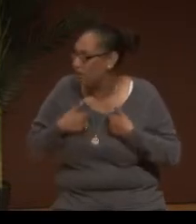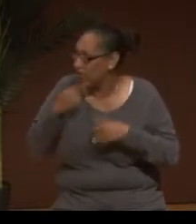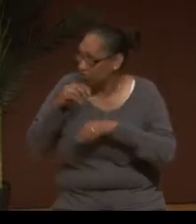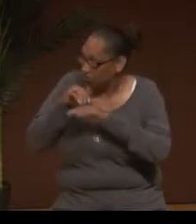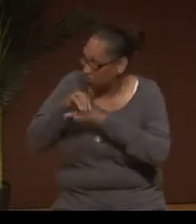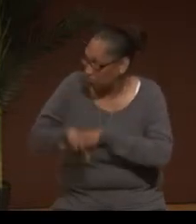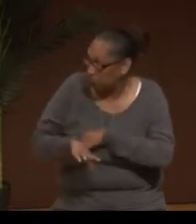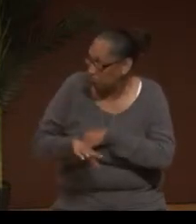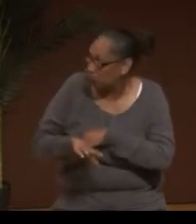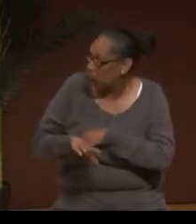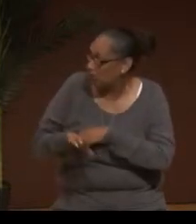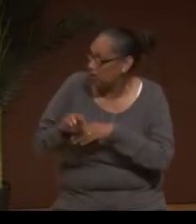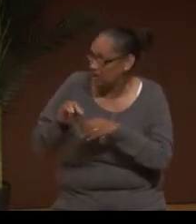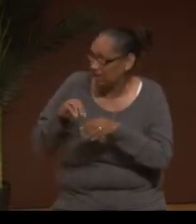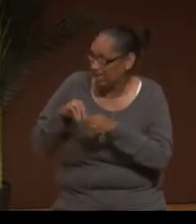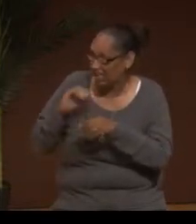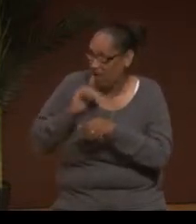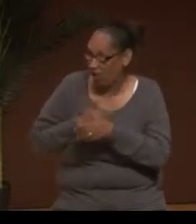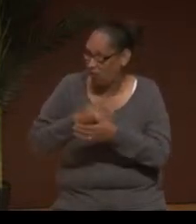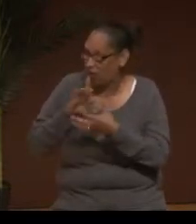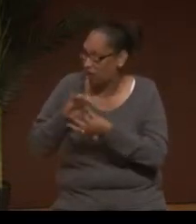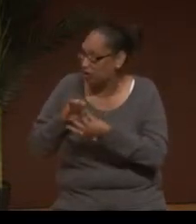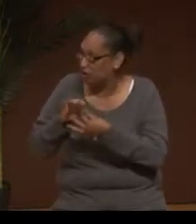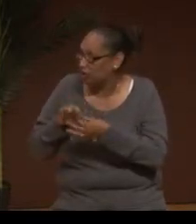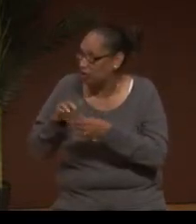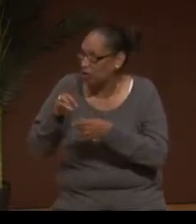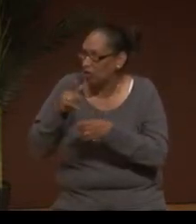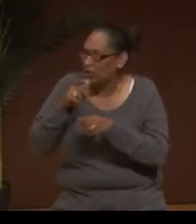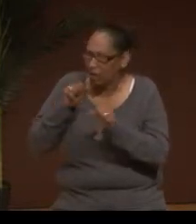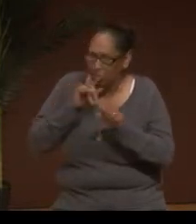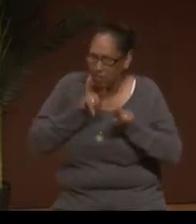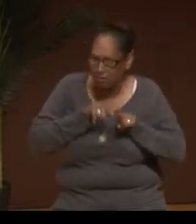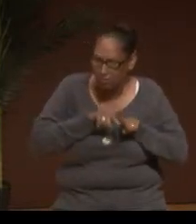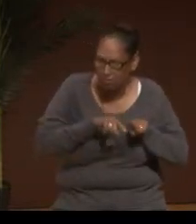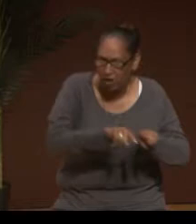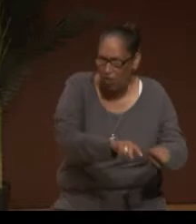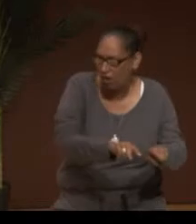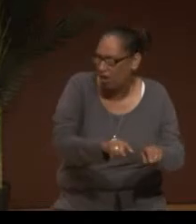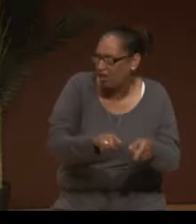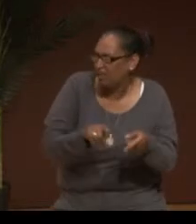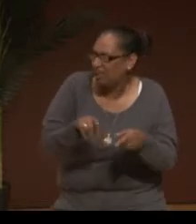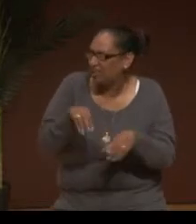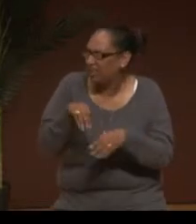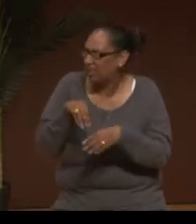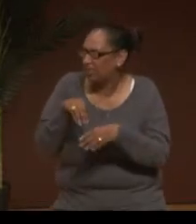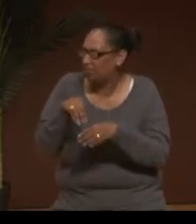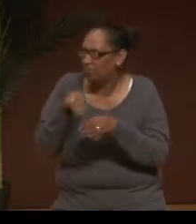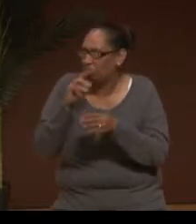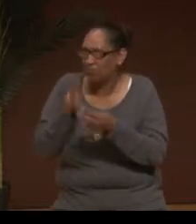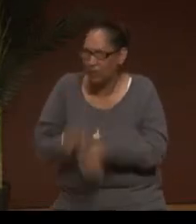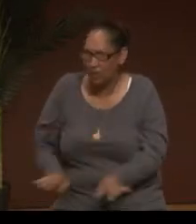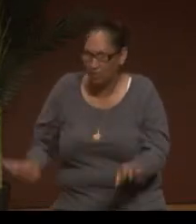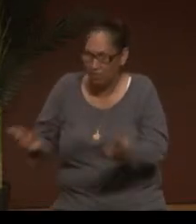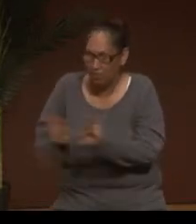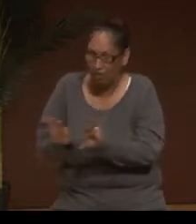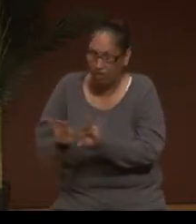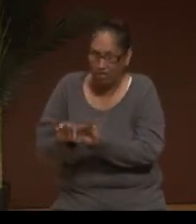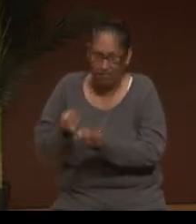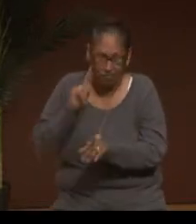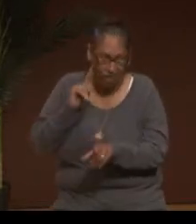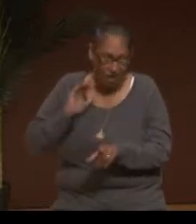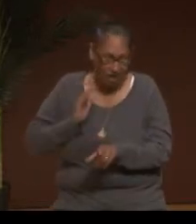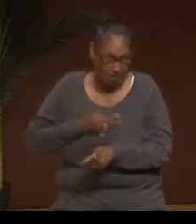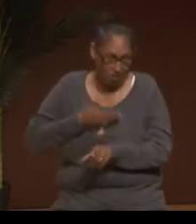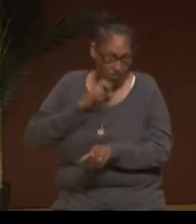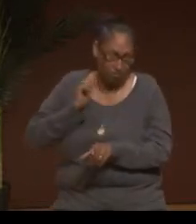by our familial relationships, and so there can be some parallels with the DNA we have inherited from our biological ancestors